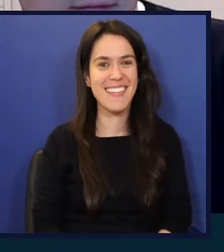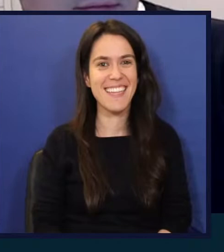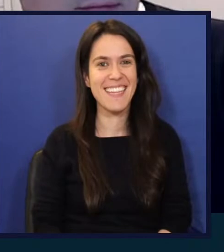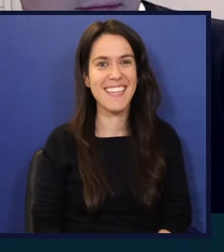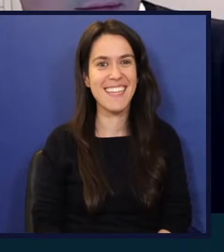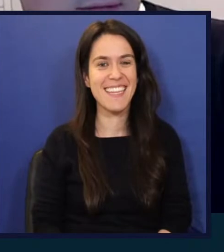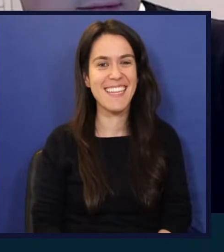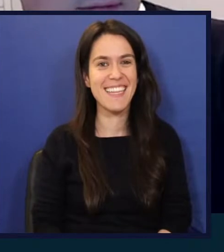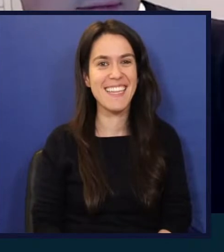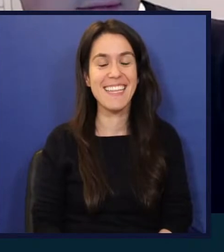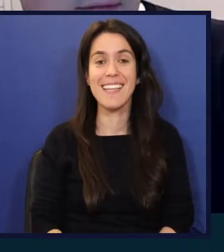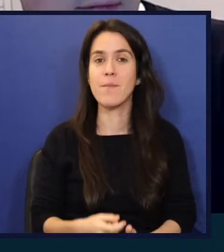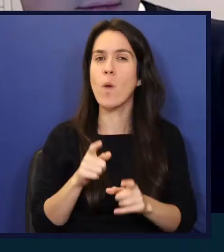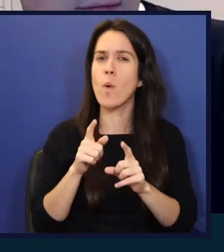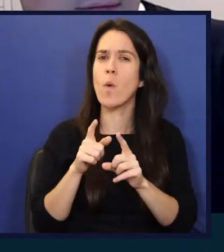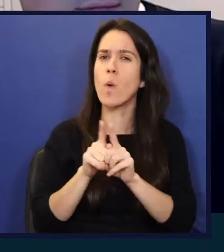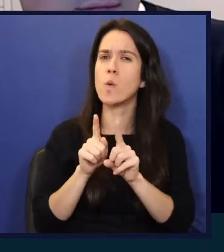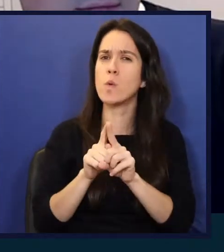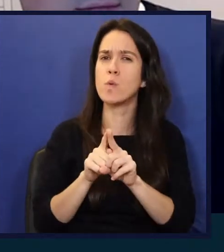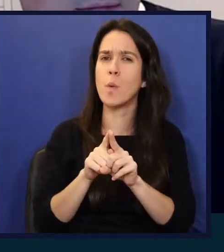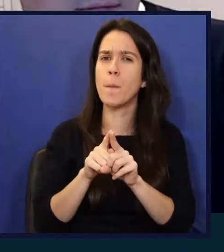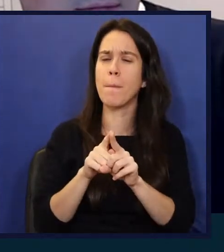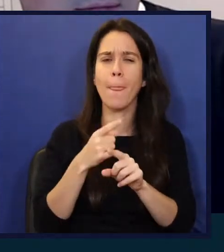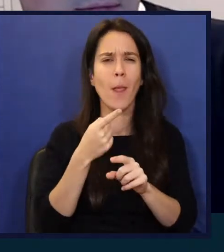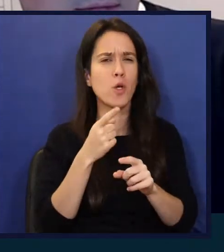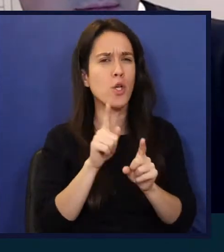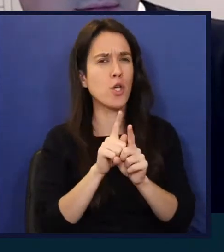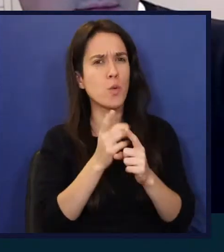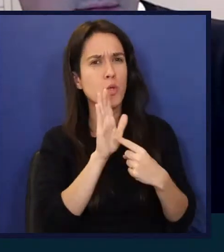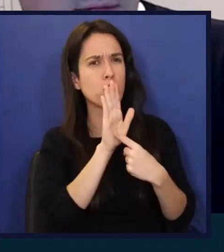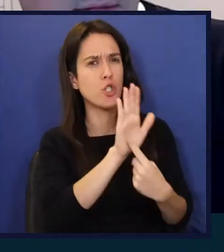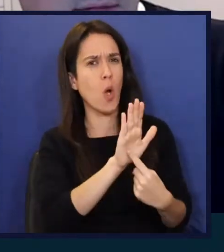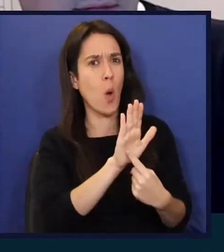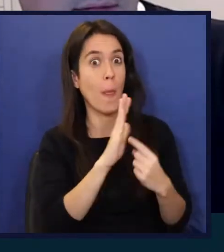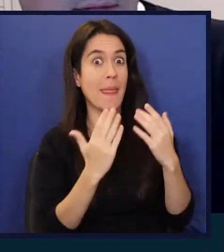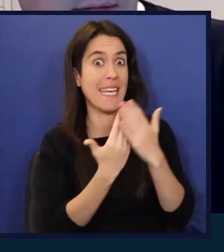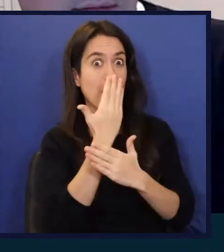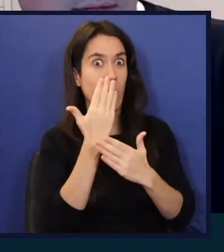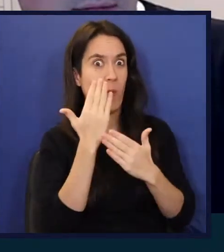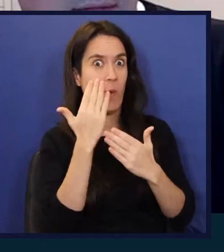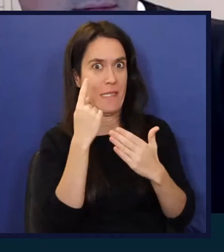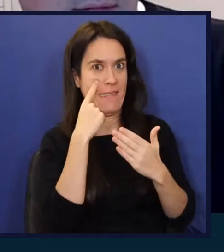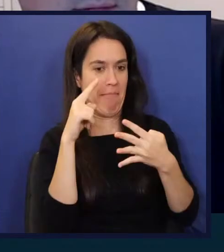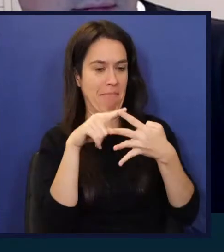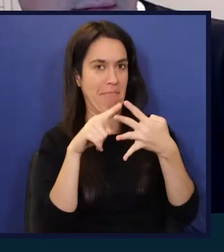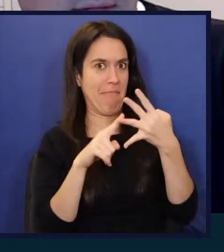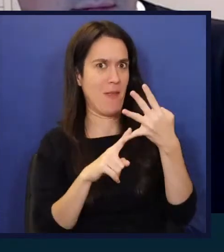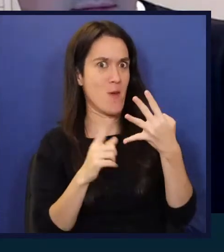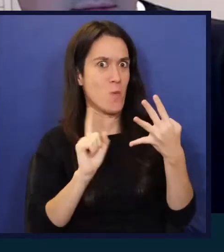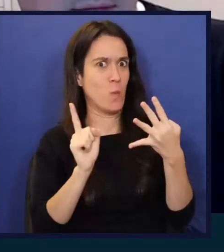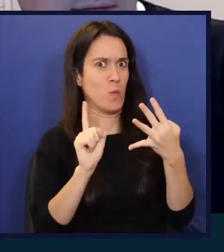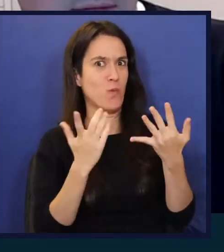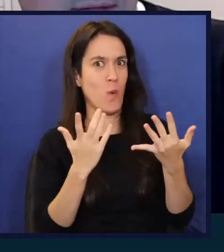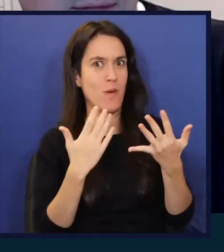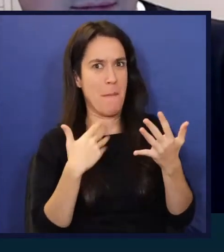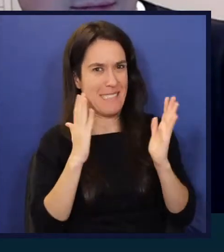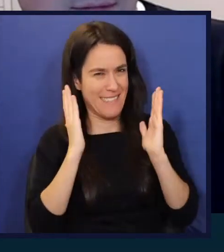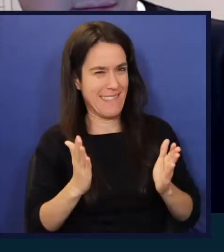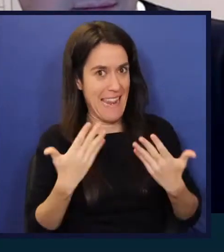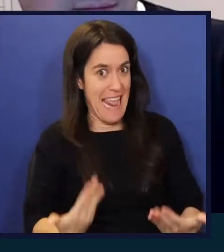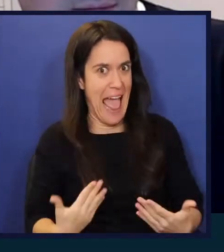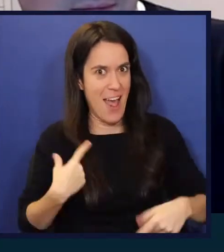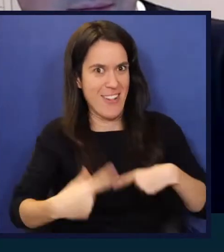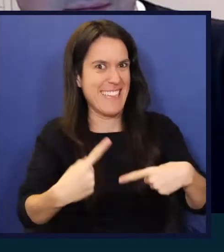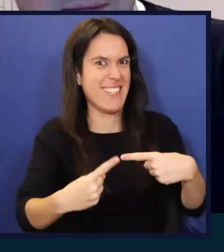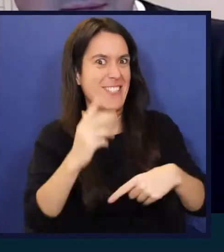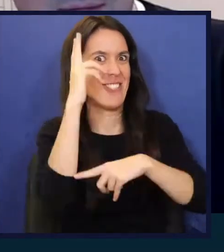things you showed, which is the one we need to start Yeah, right now. What's